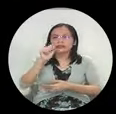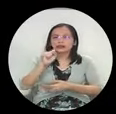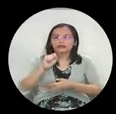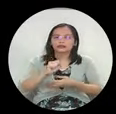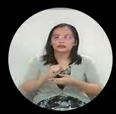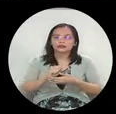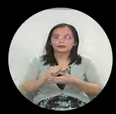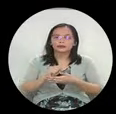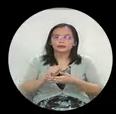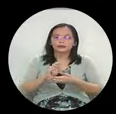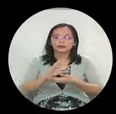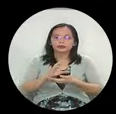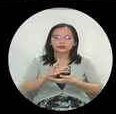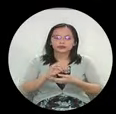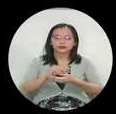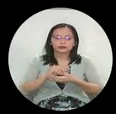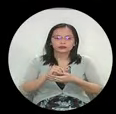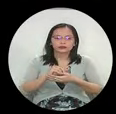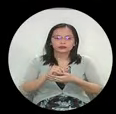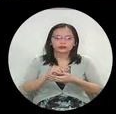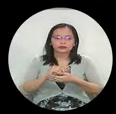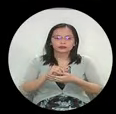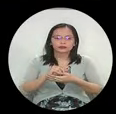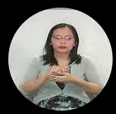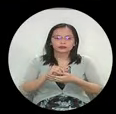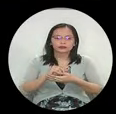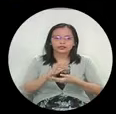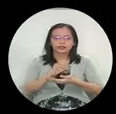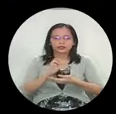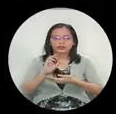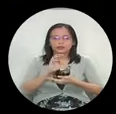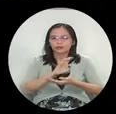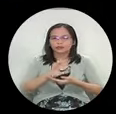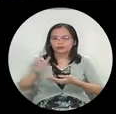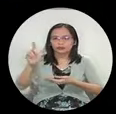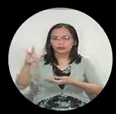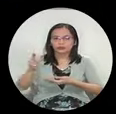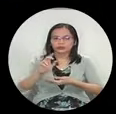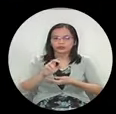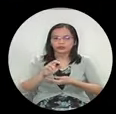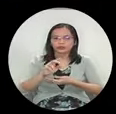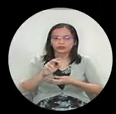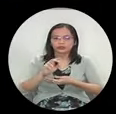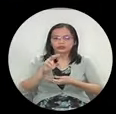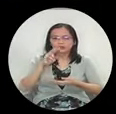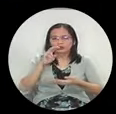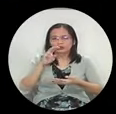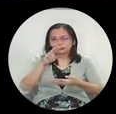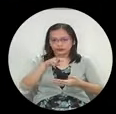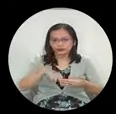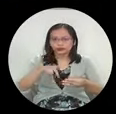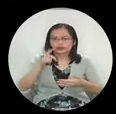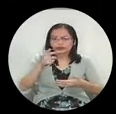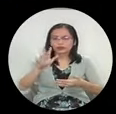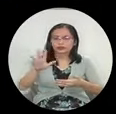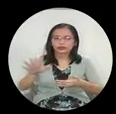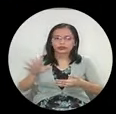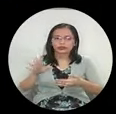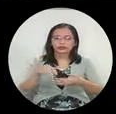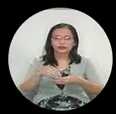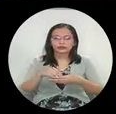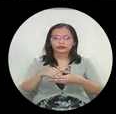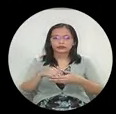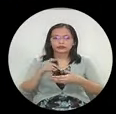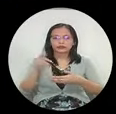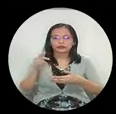because 25 to 31. Acts 20:25, June. Look at that. And now behold,